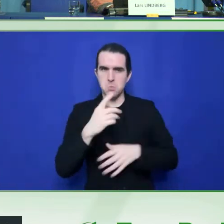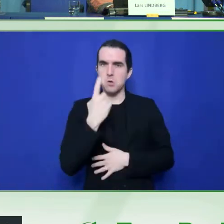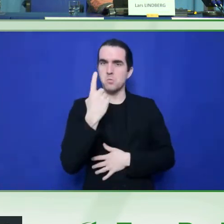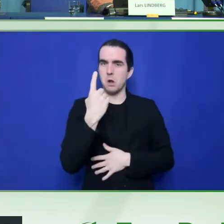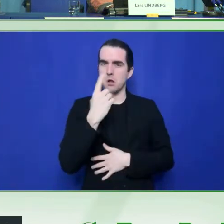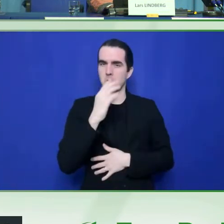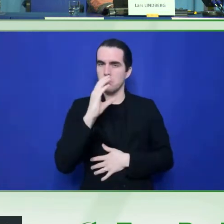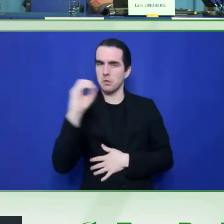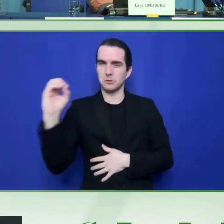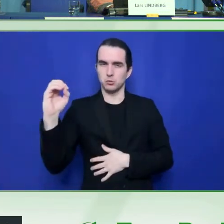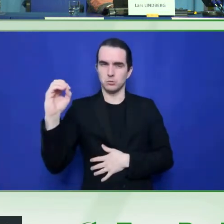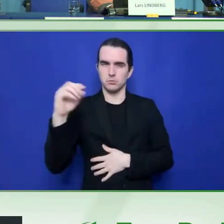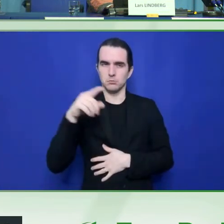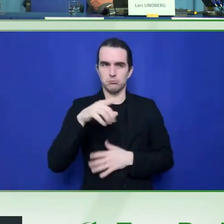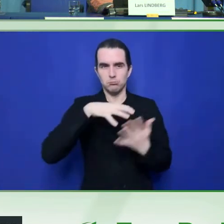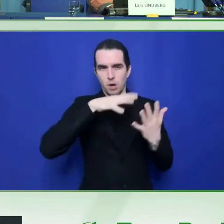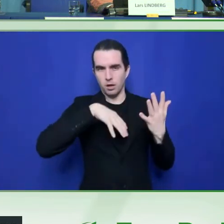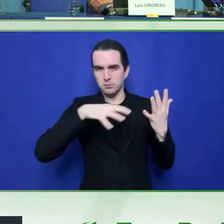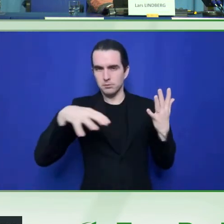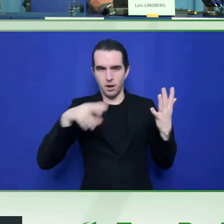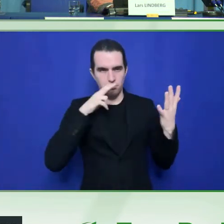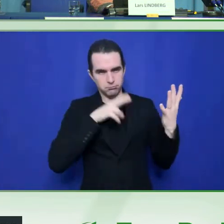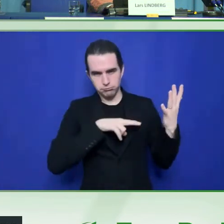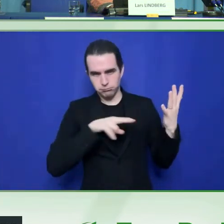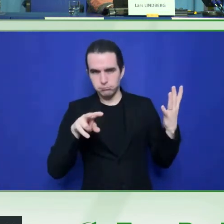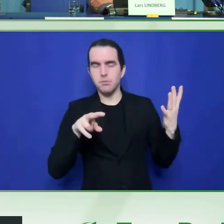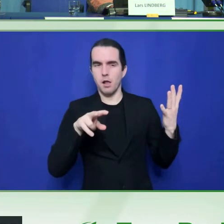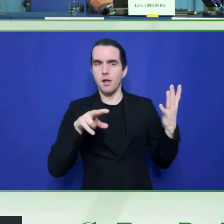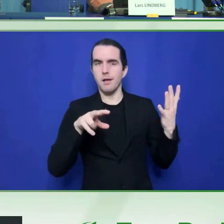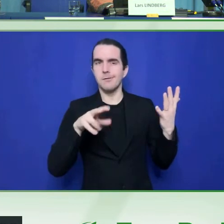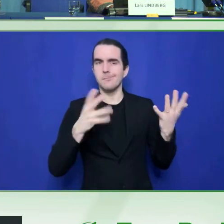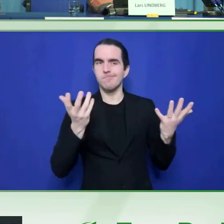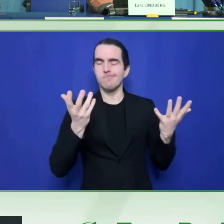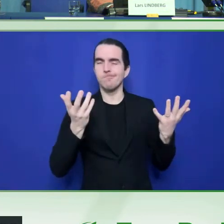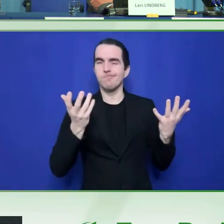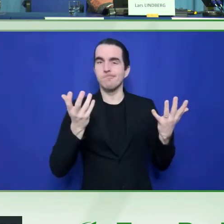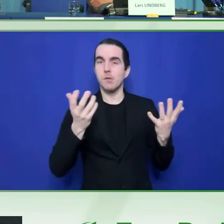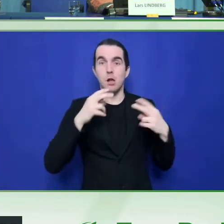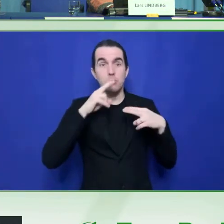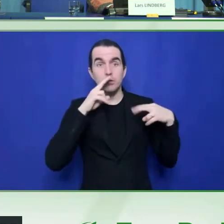or involved a limited number of subjects.